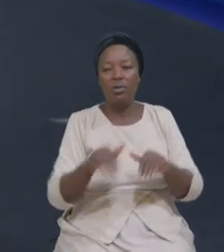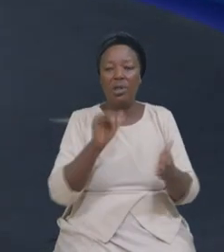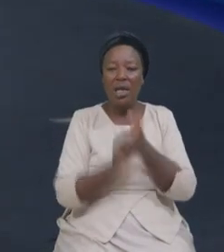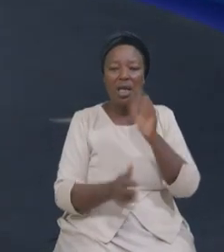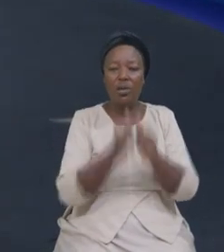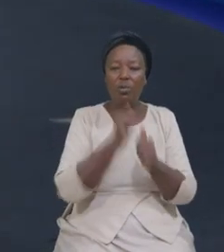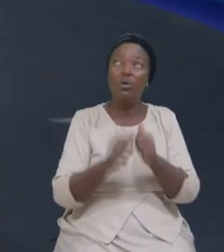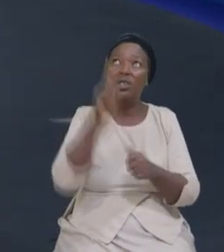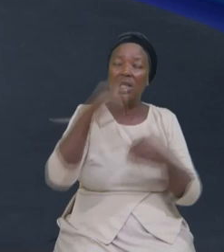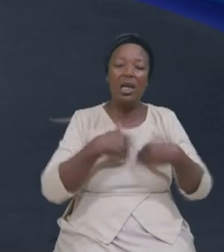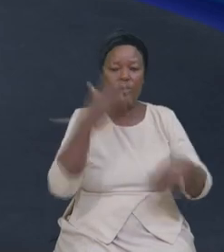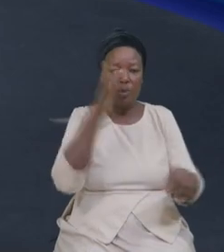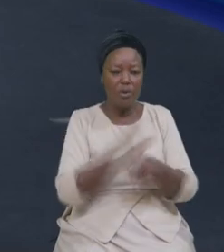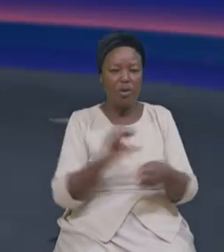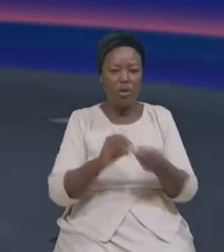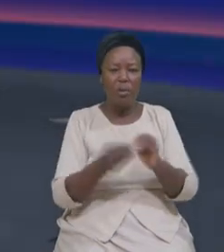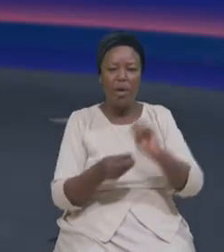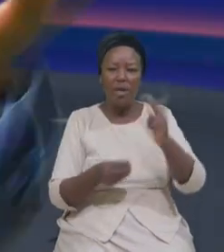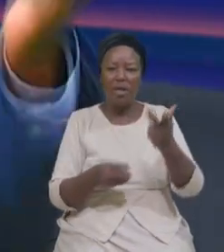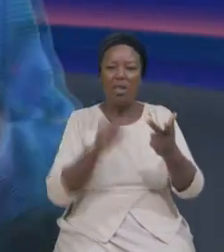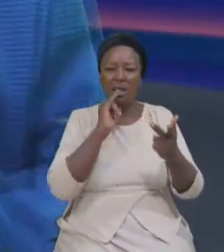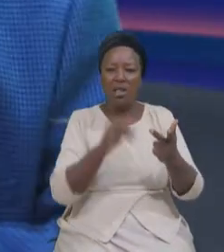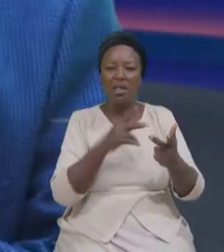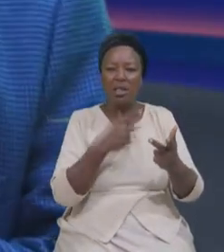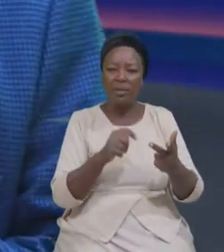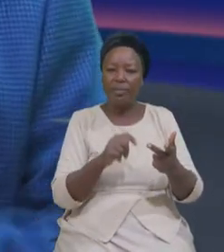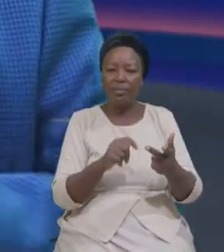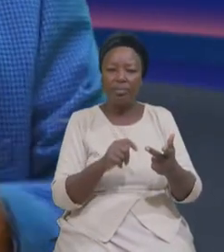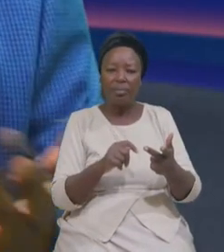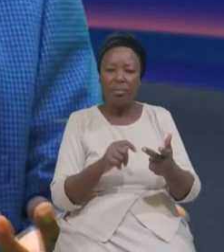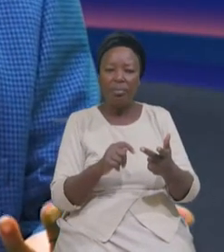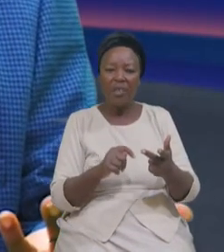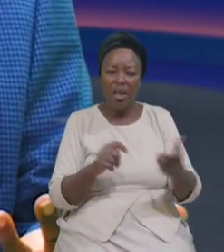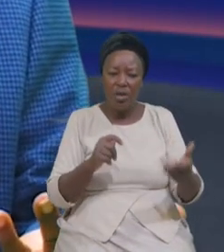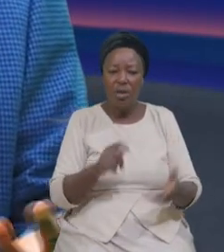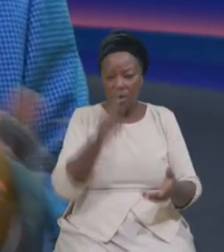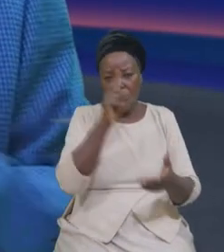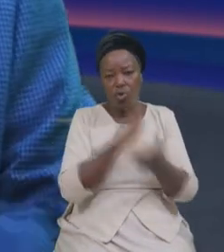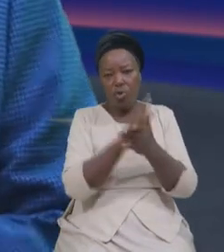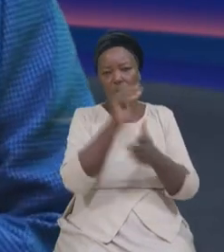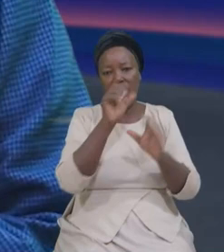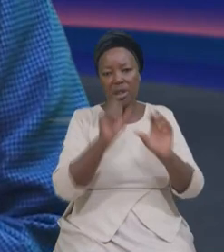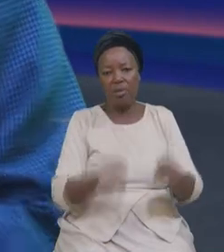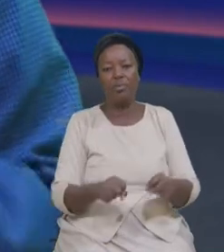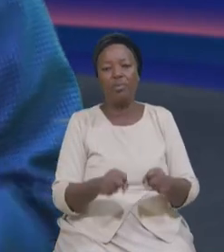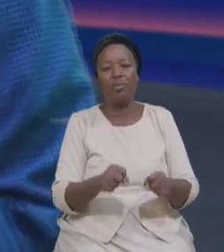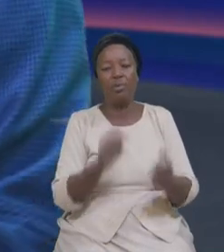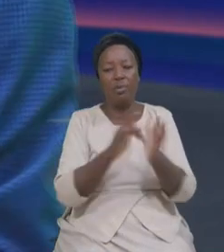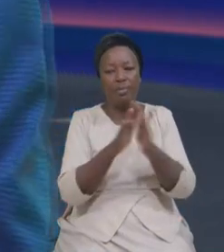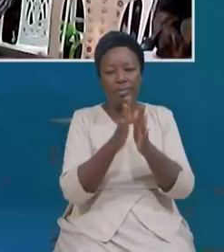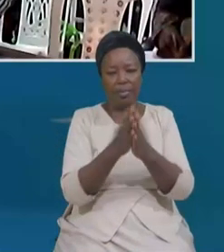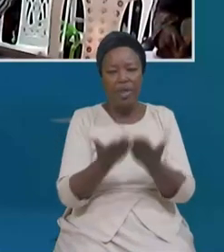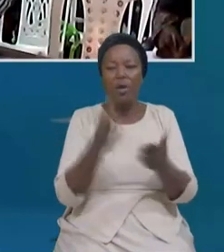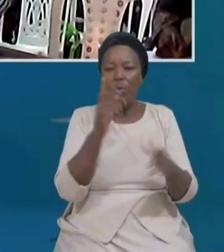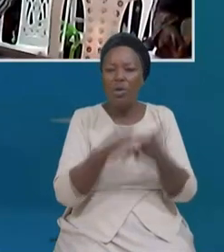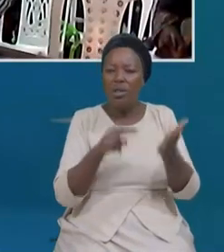which he has promised. Number three, the trustable scripture. Trustable scripture. What do I mean by that? He gives